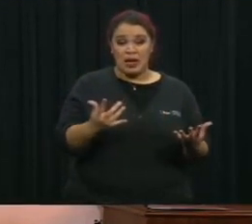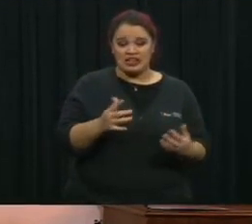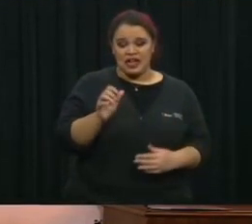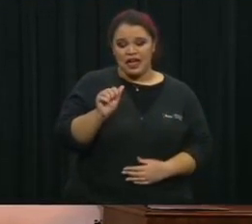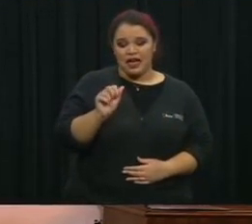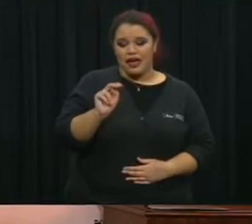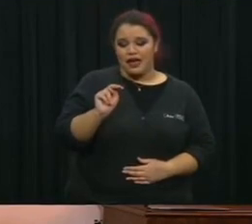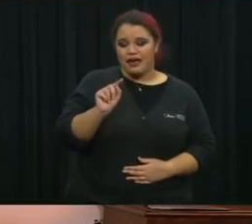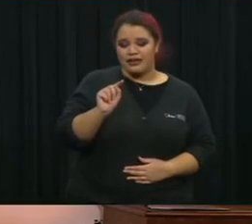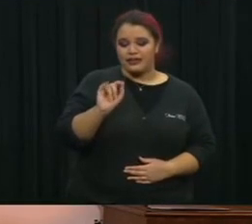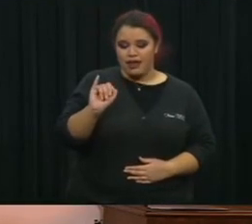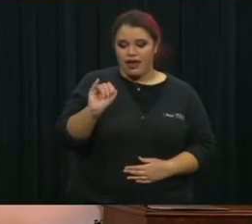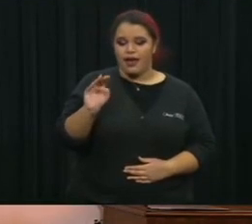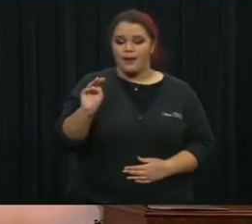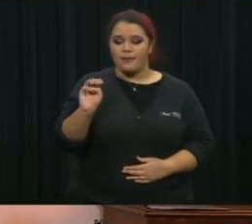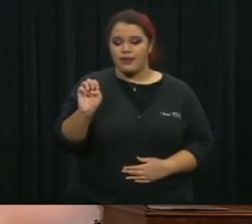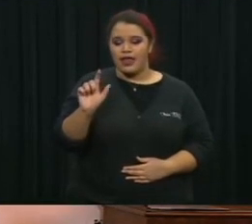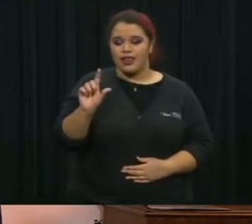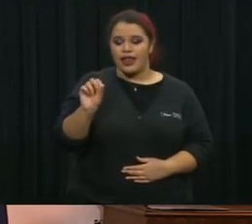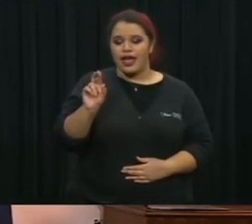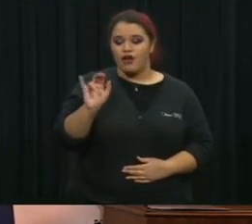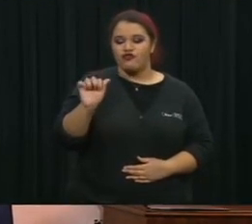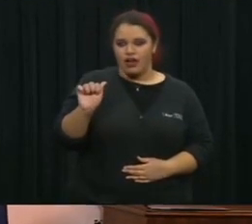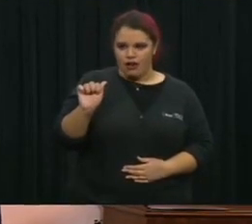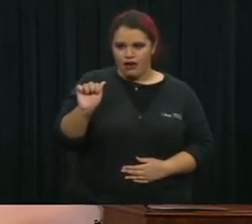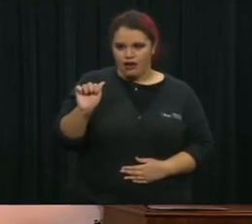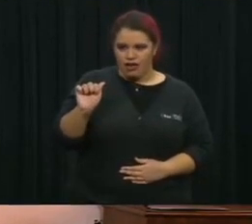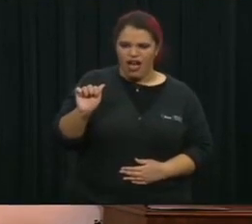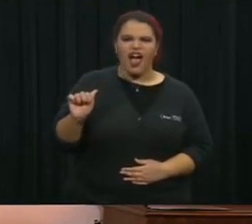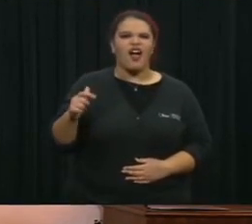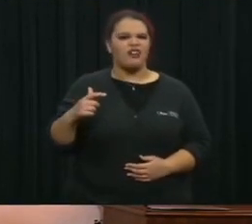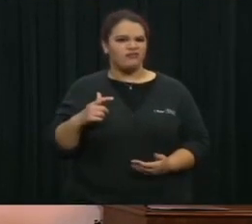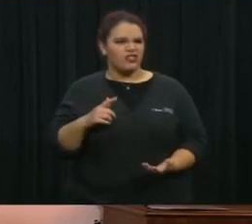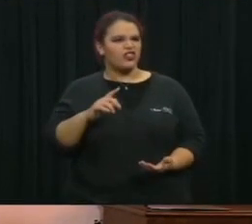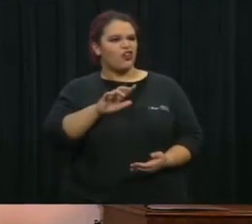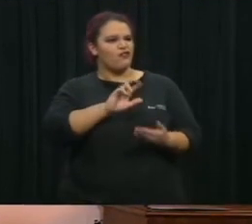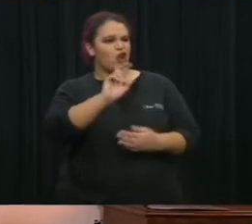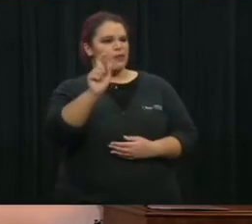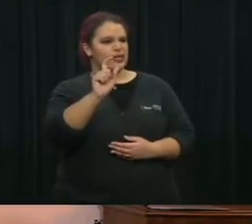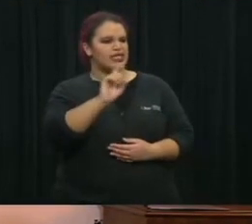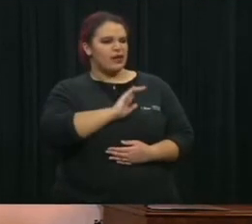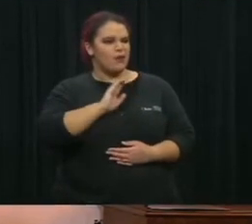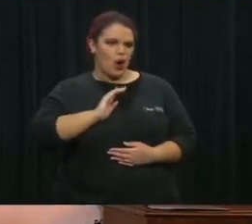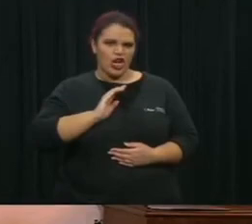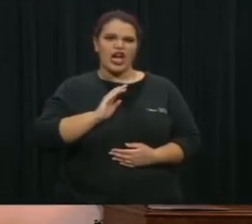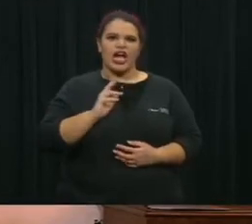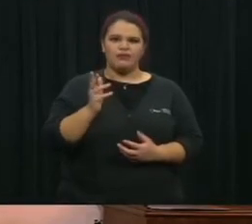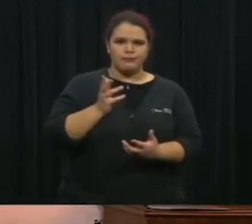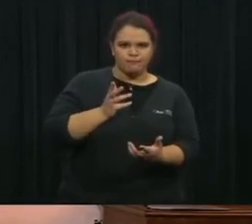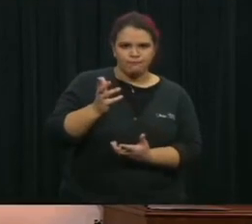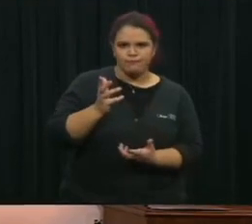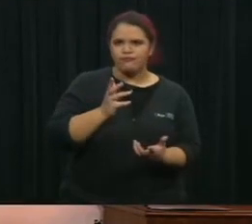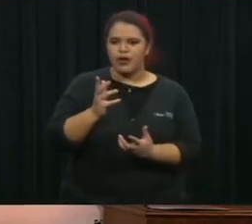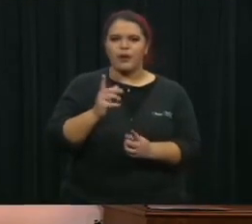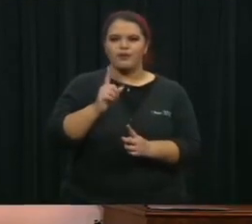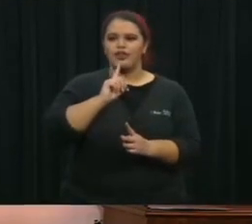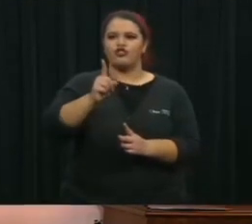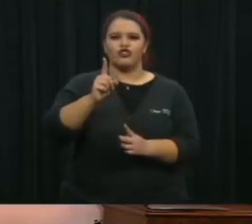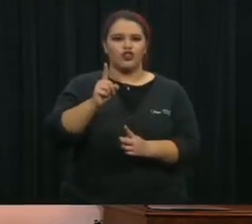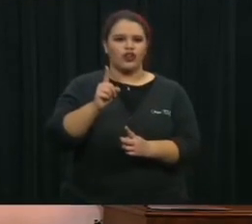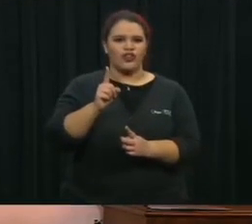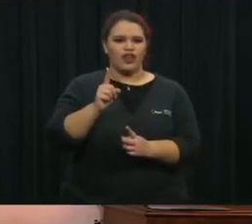talking with the pharmacy board in terms of how to handle that in a rush on those drugs to make sure that we don't have that in the